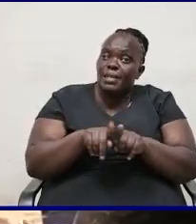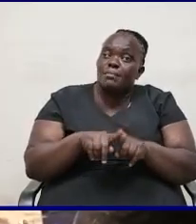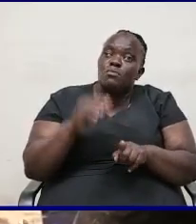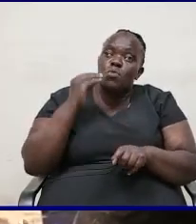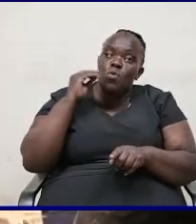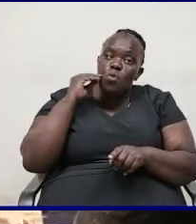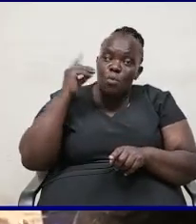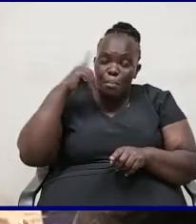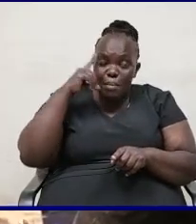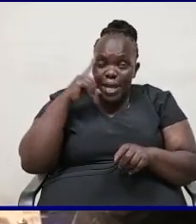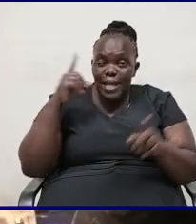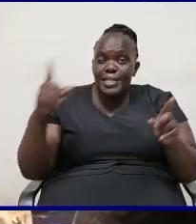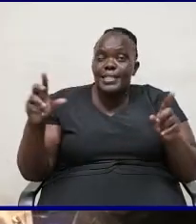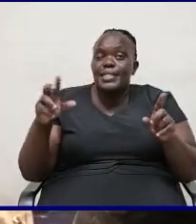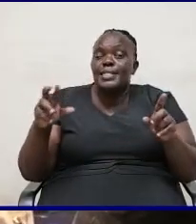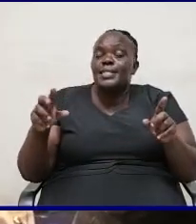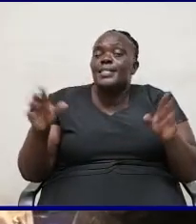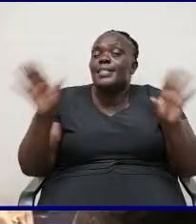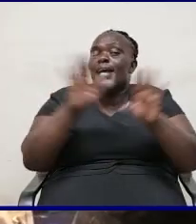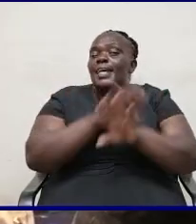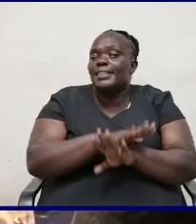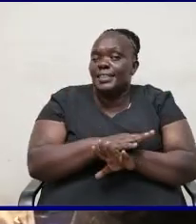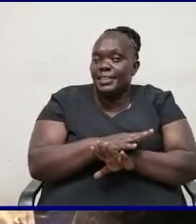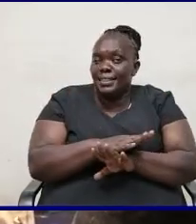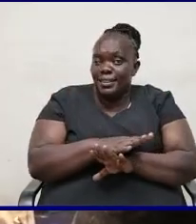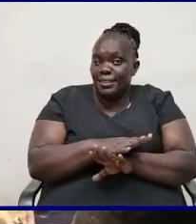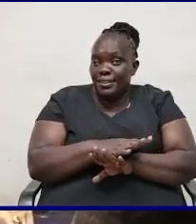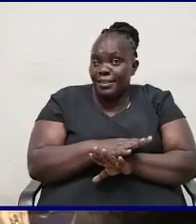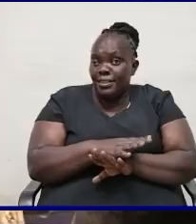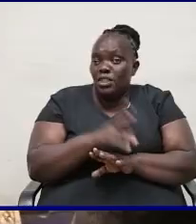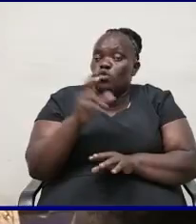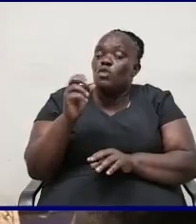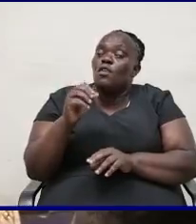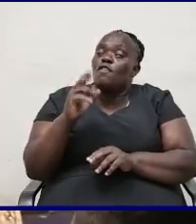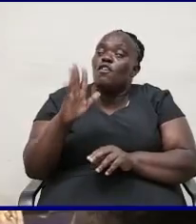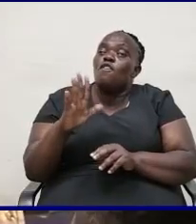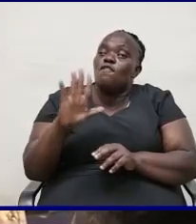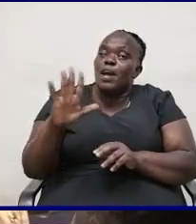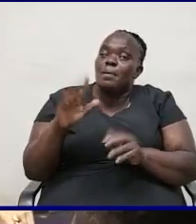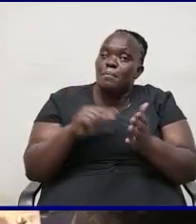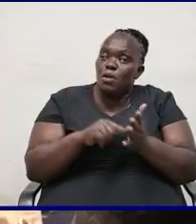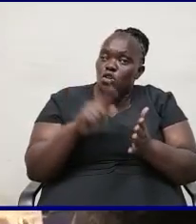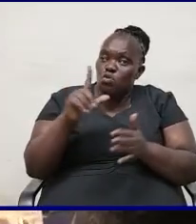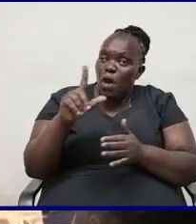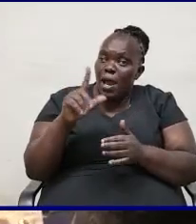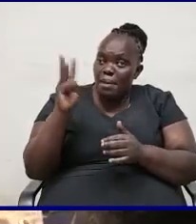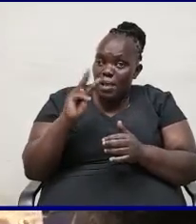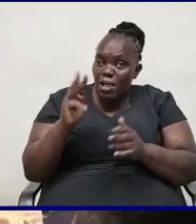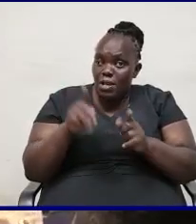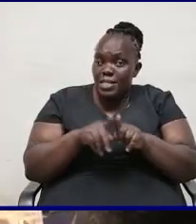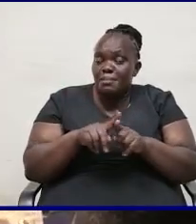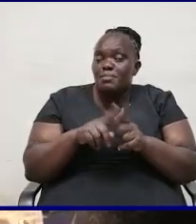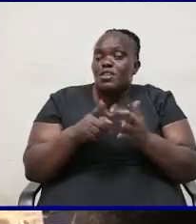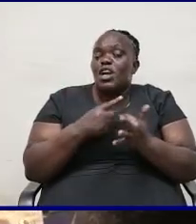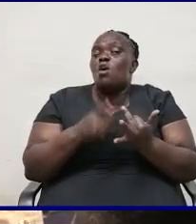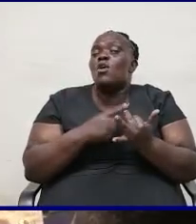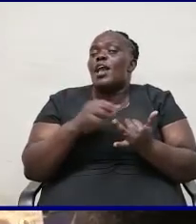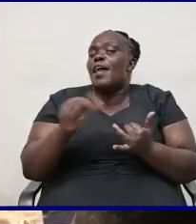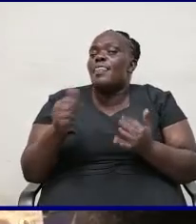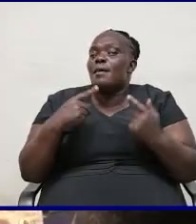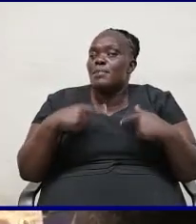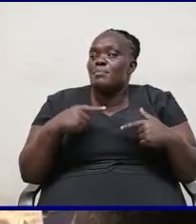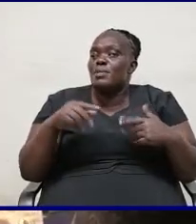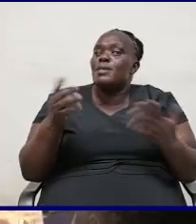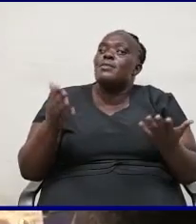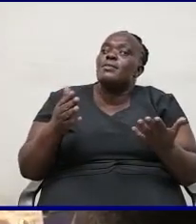domestic bedrooms, which right now stands at about, by 2024, it was 5.1 million. But we did not count the other people